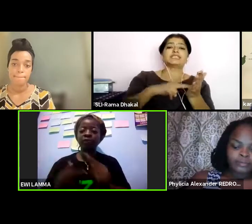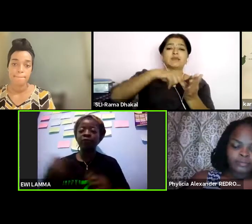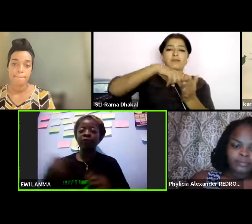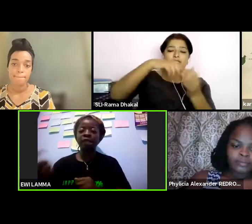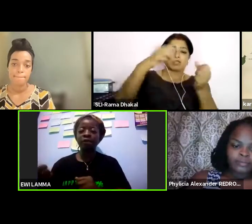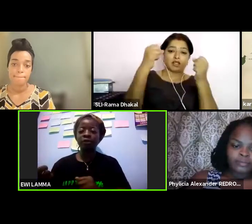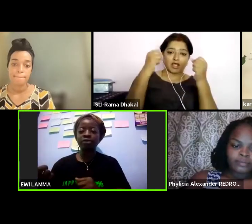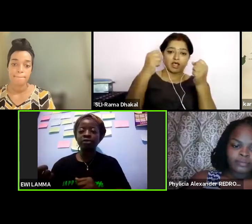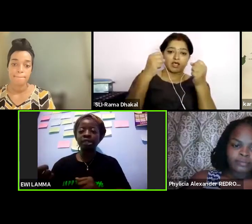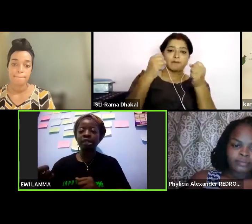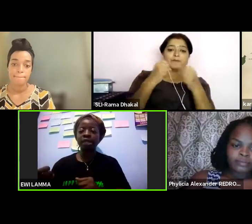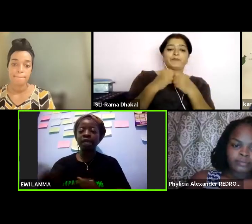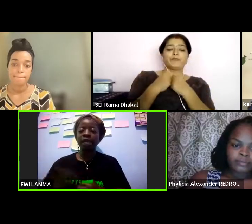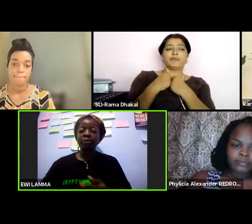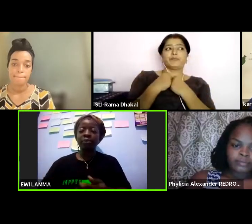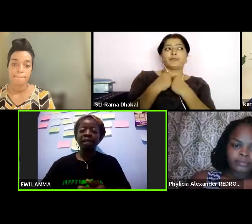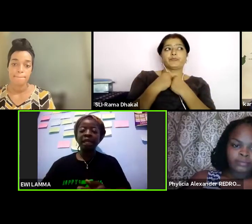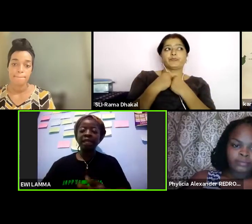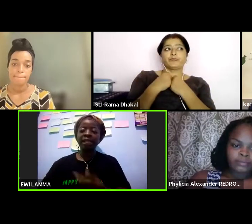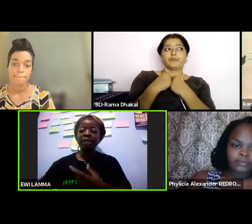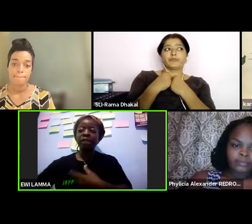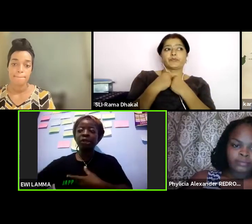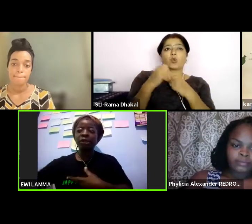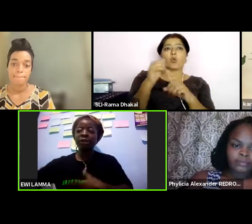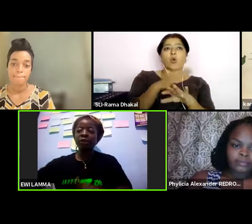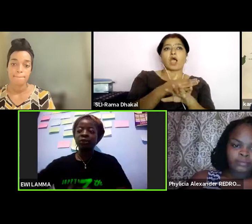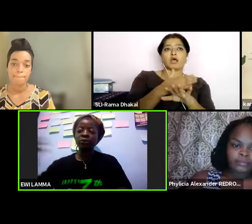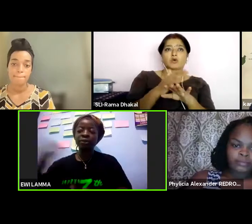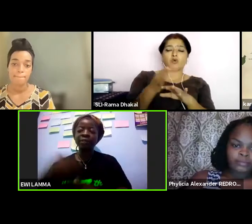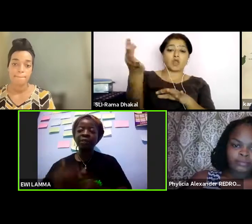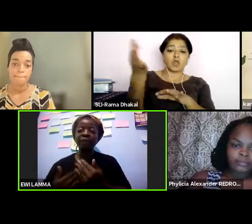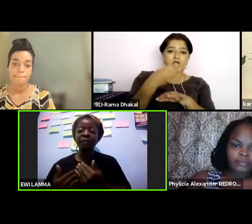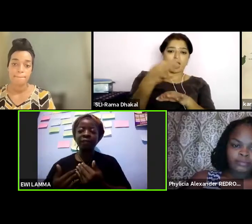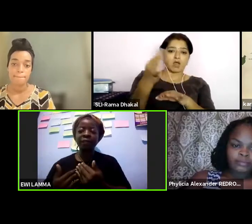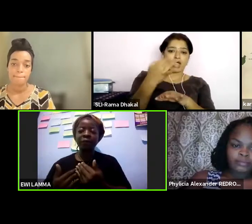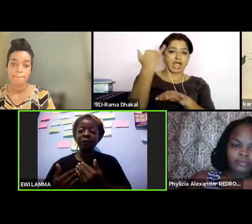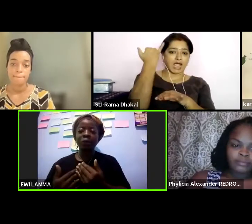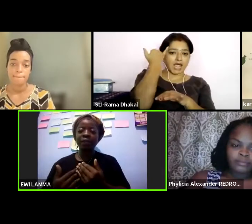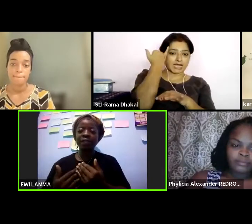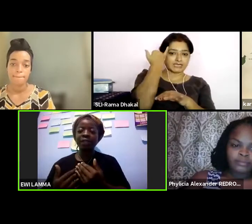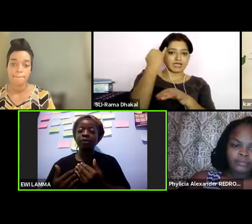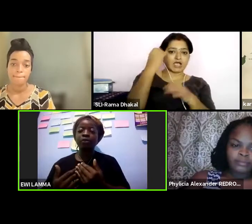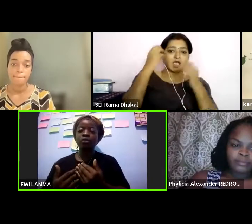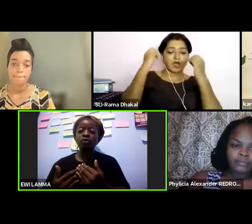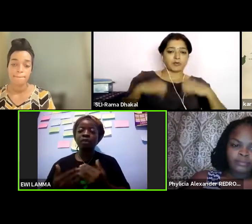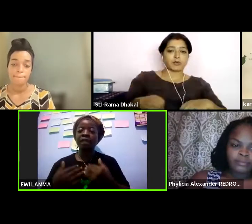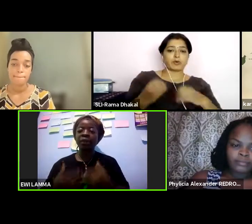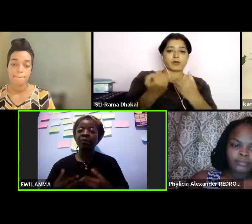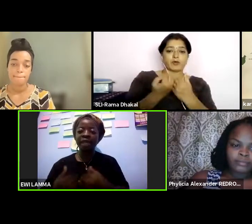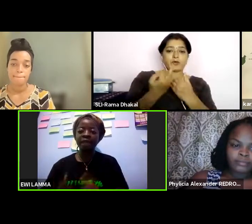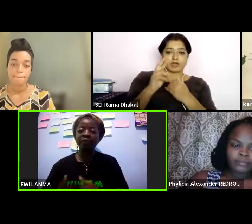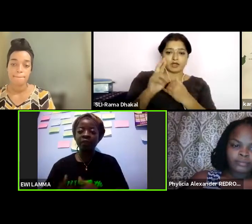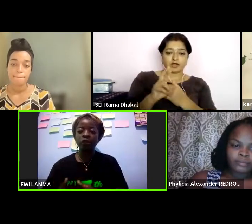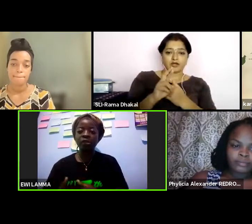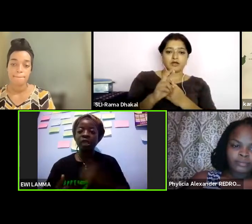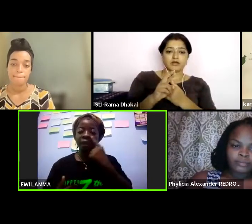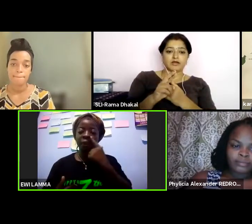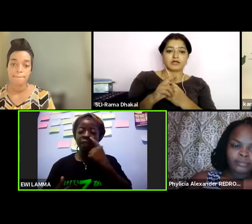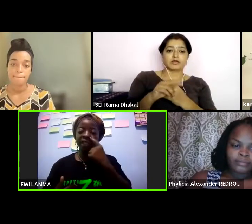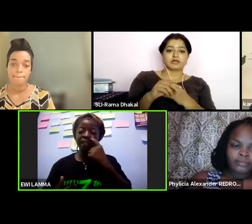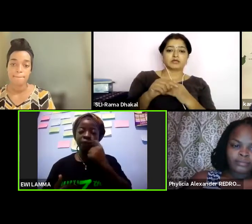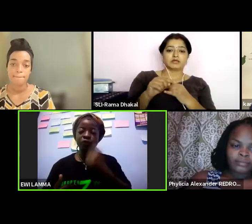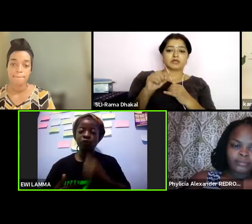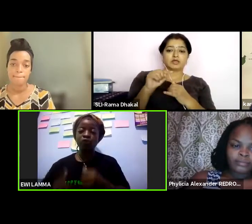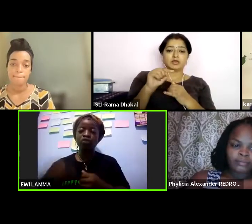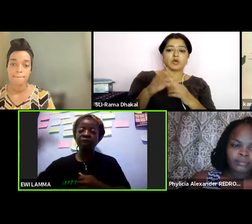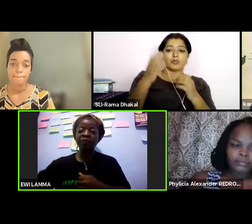are doing something for their community, but they are in turn receiving what is able to take care of their livelihoods and